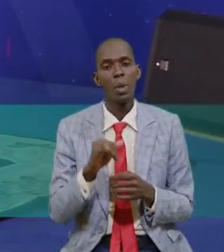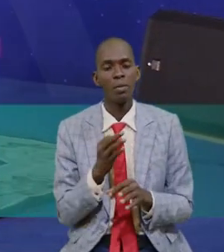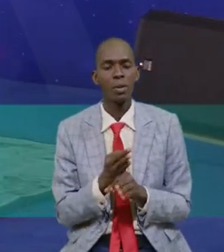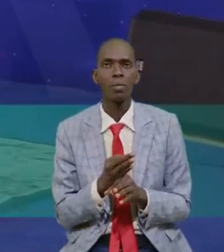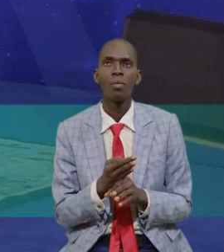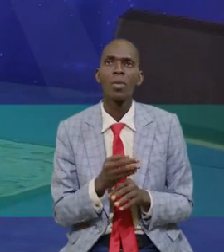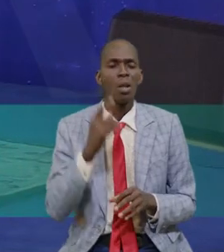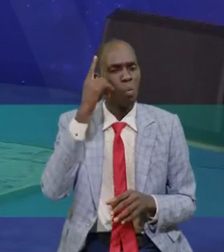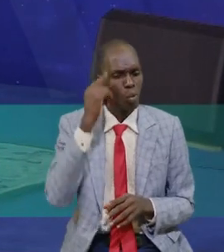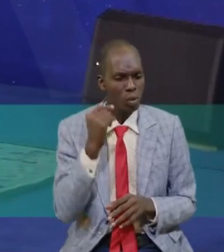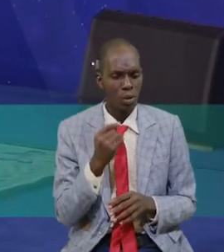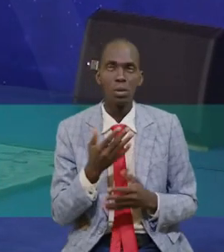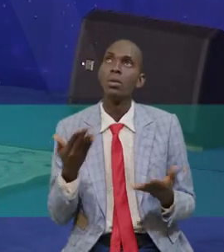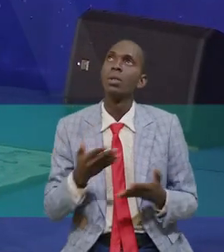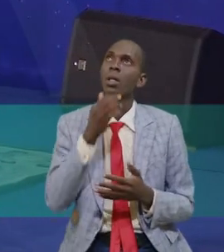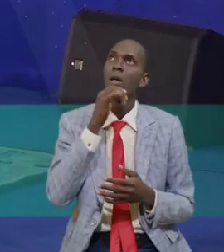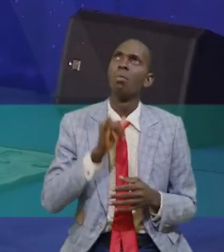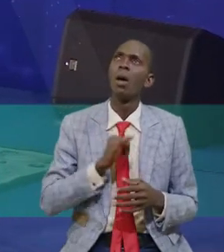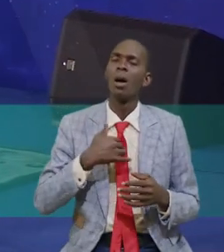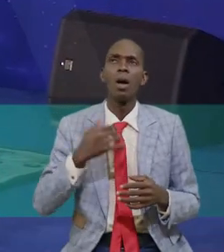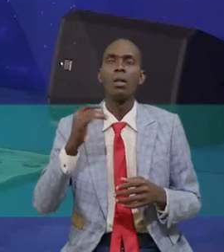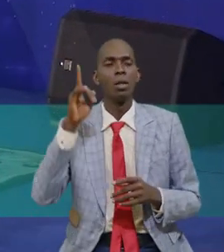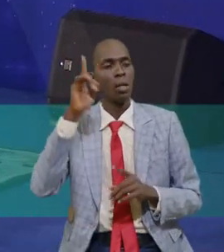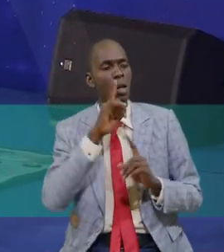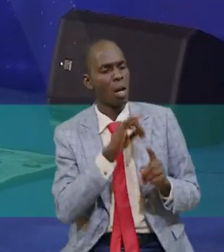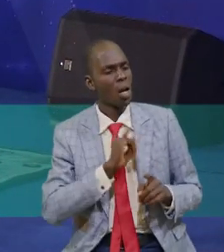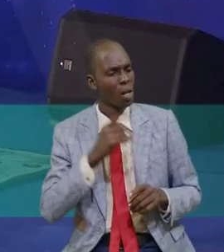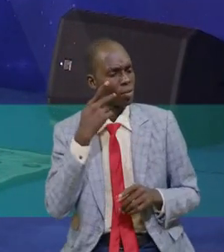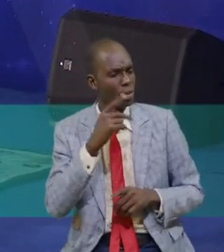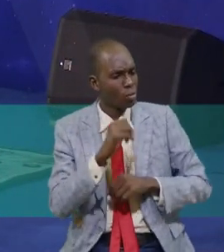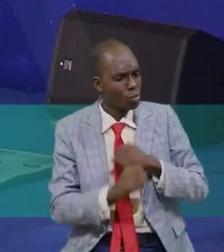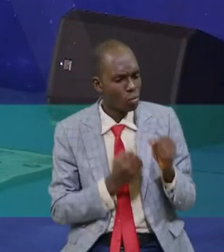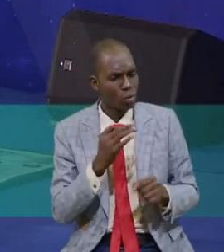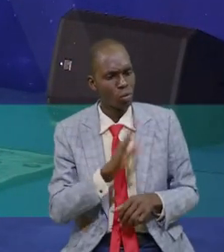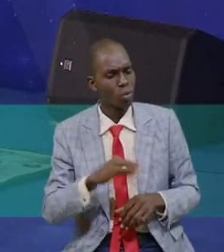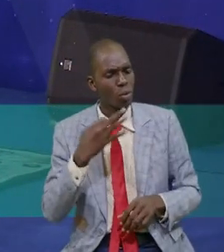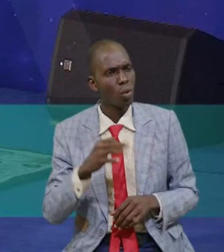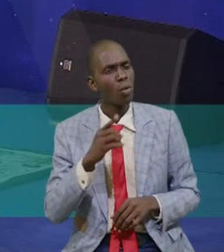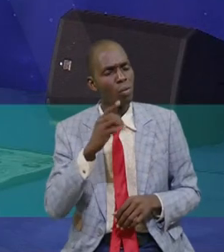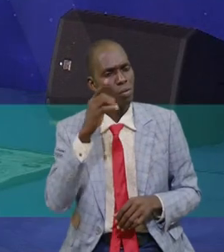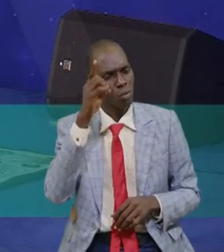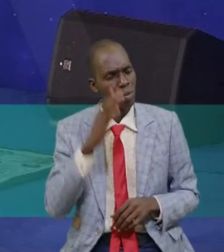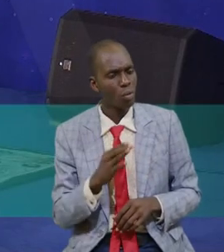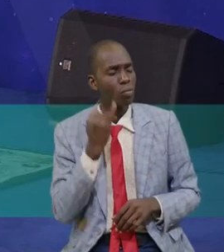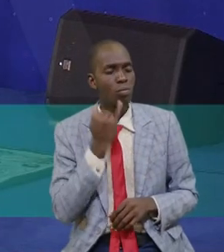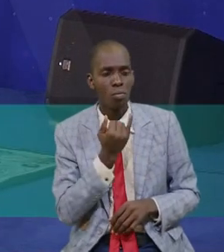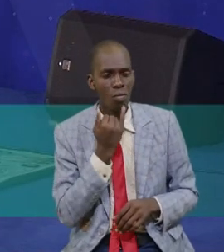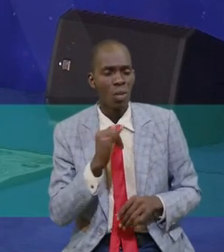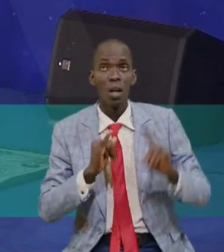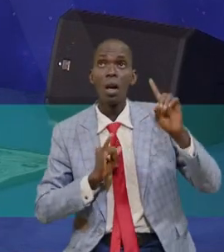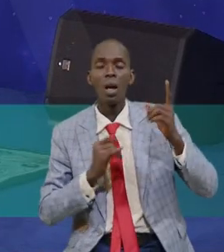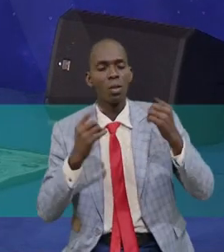I've seen the affliction of the children of Israel, and I've come to deliver them. Get up and go to